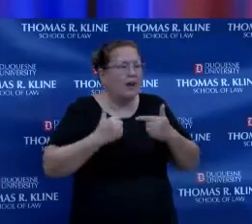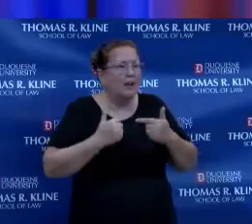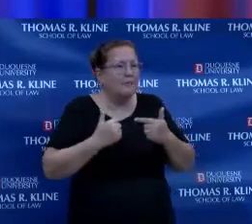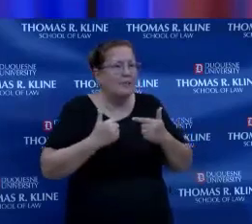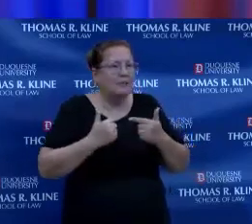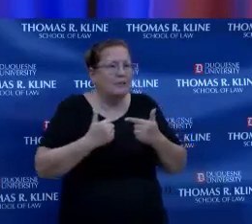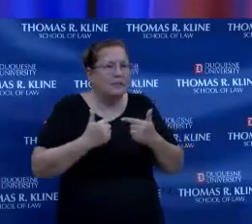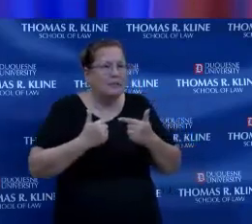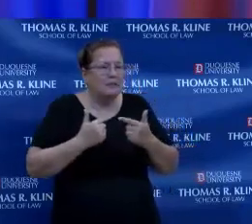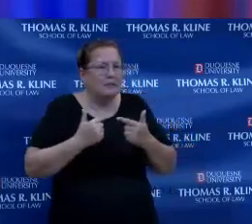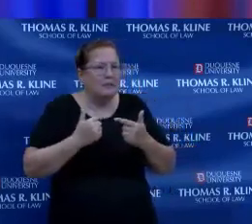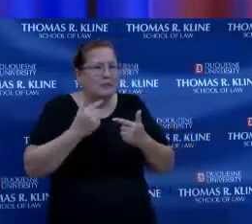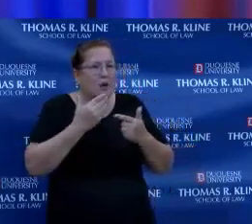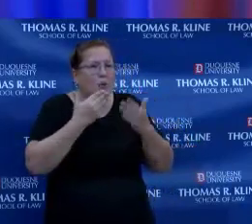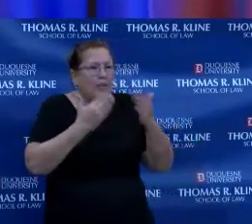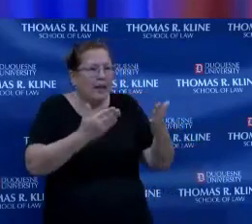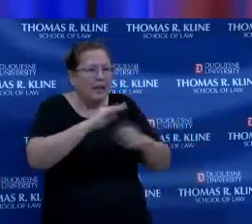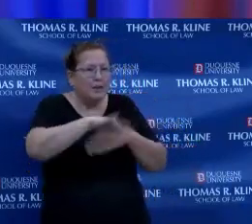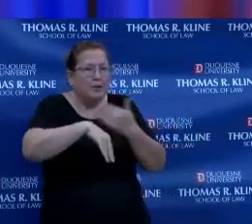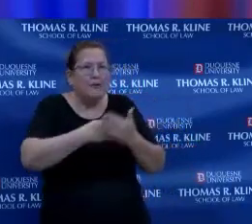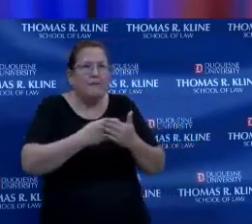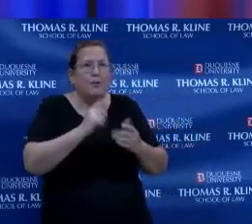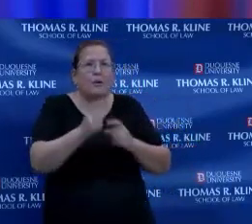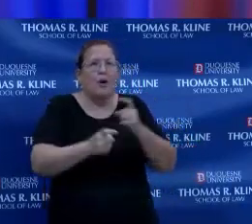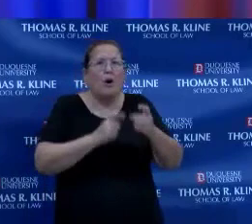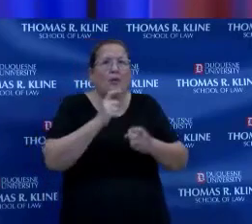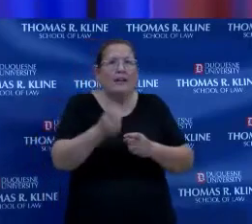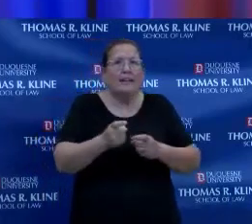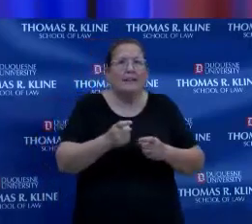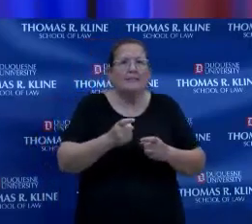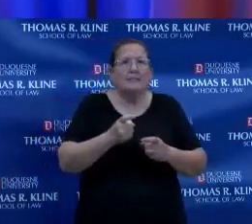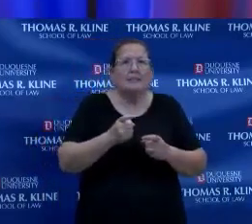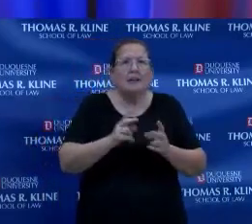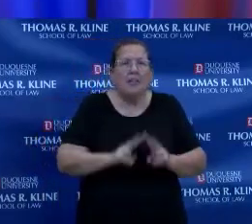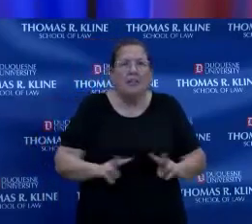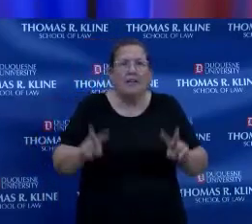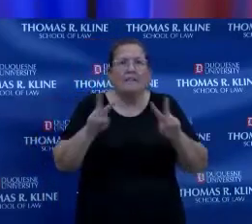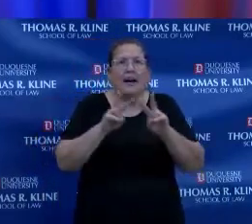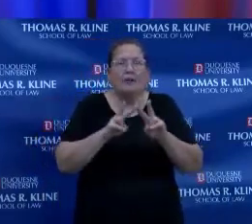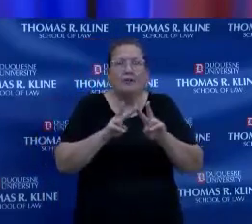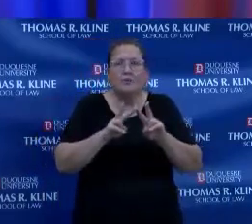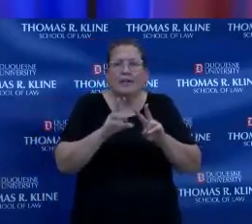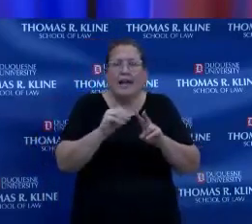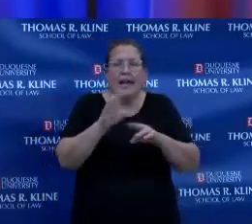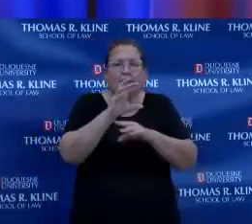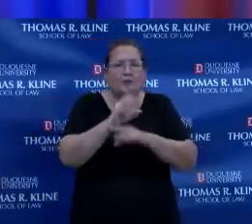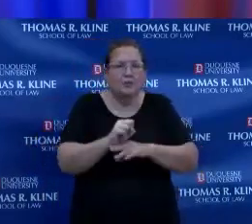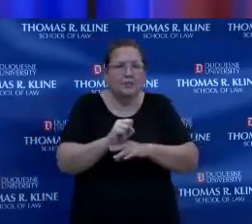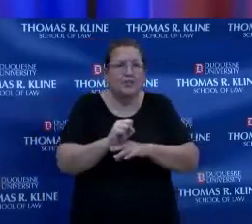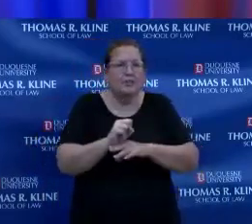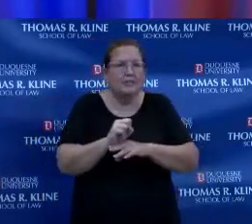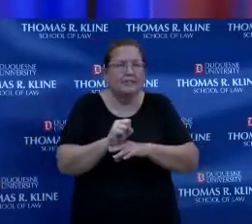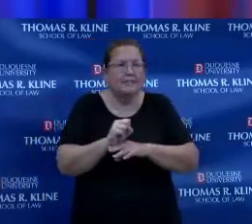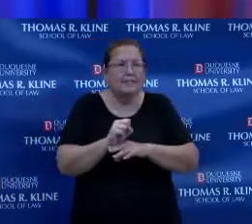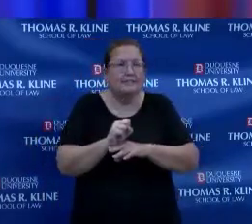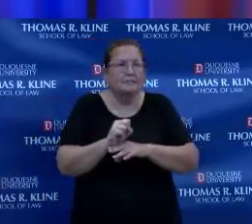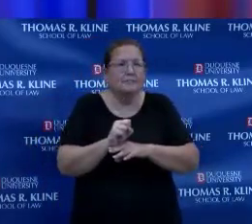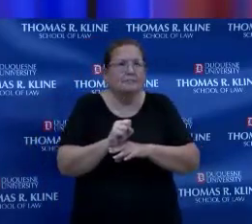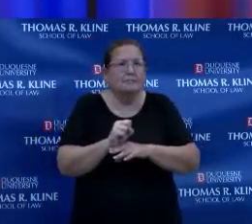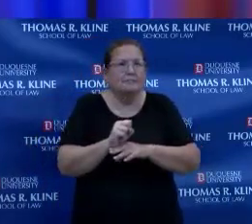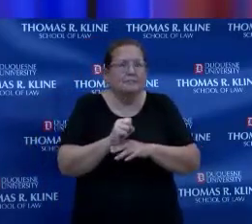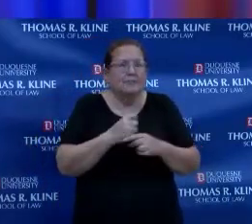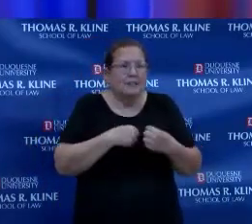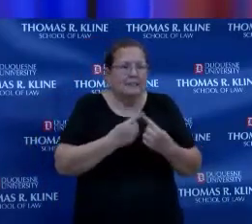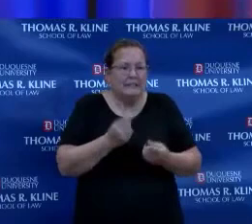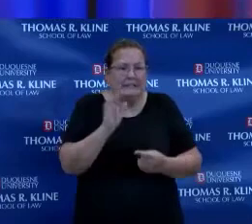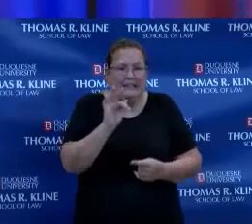gifts fortify our values, the first-rate legal education we've offered since 1878, and